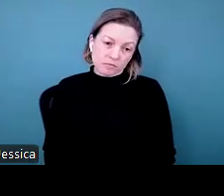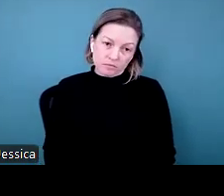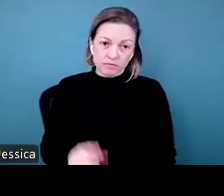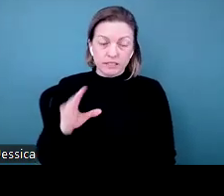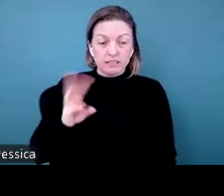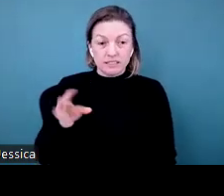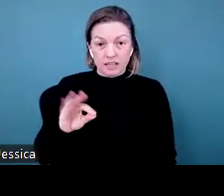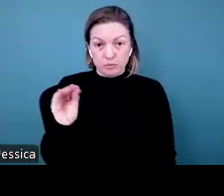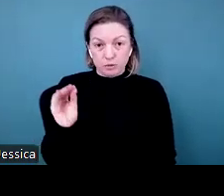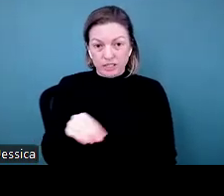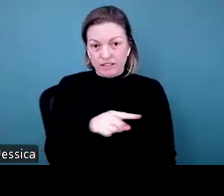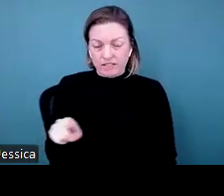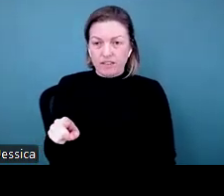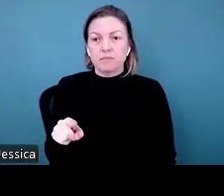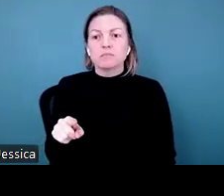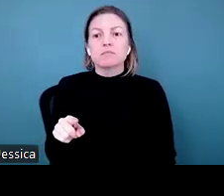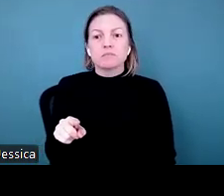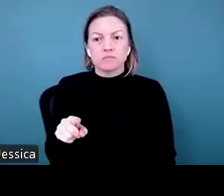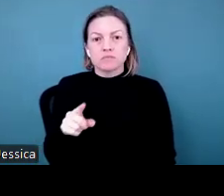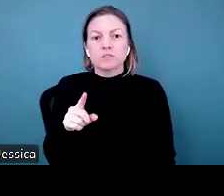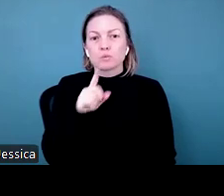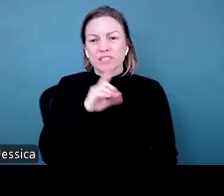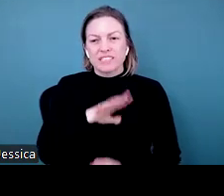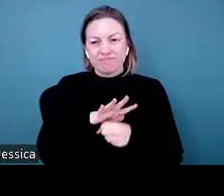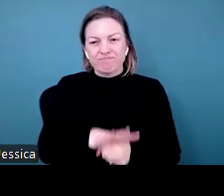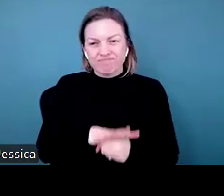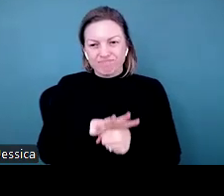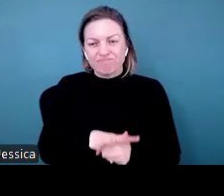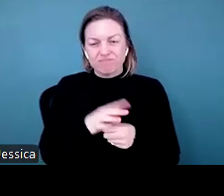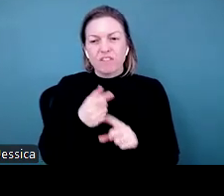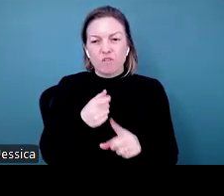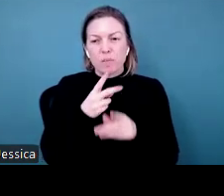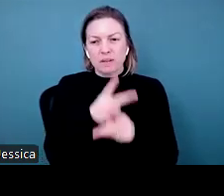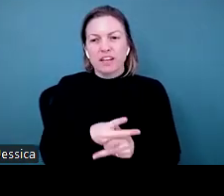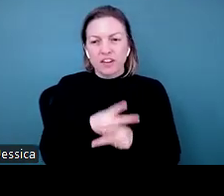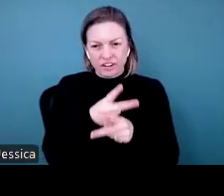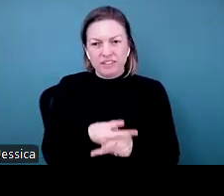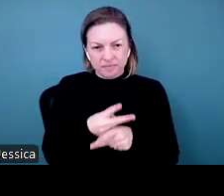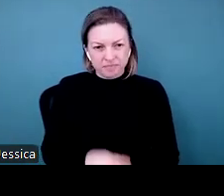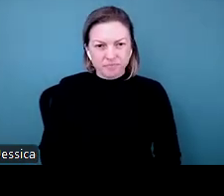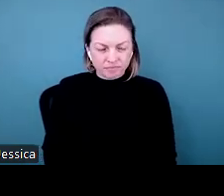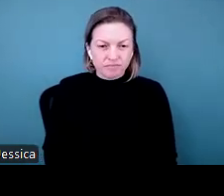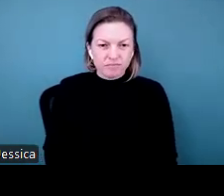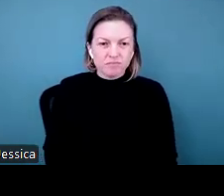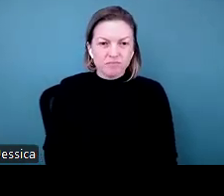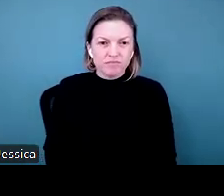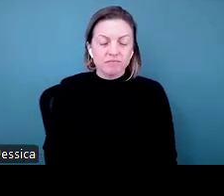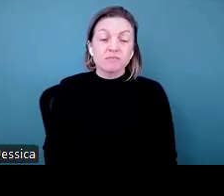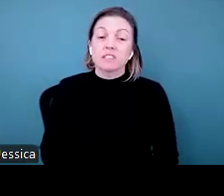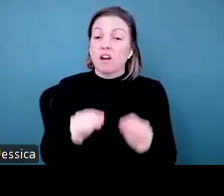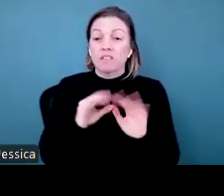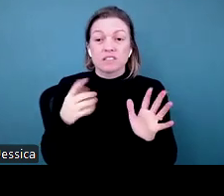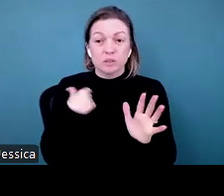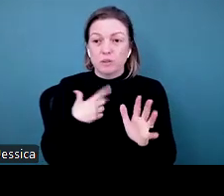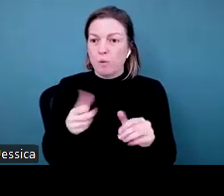69% are experiencing high caregiver strain. So obviously, we want to continue doing the good